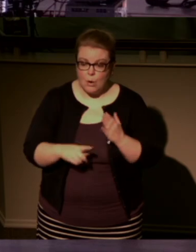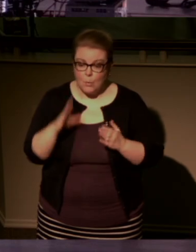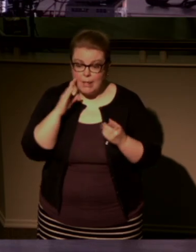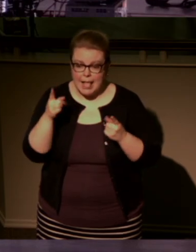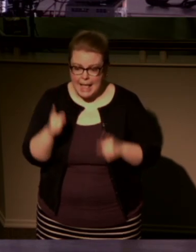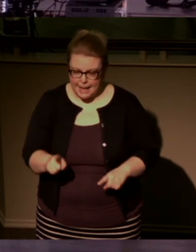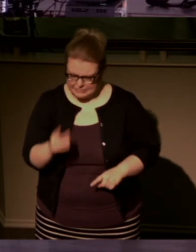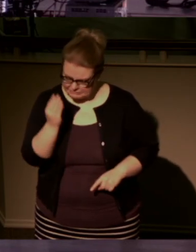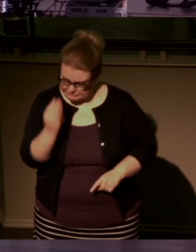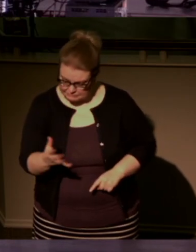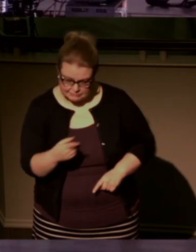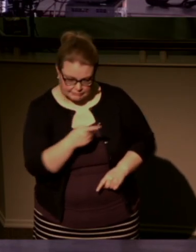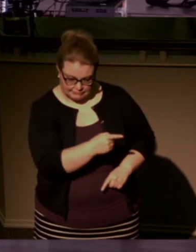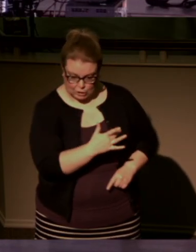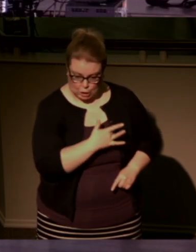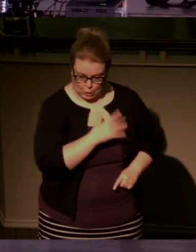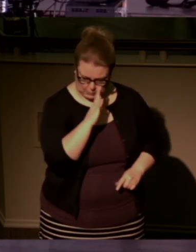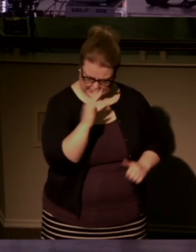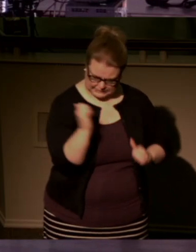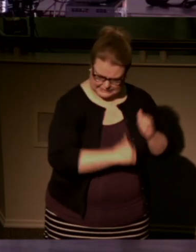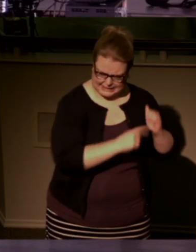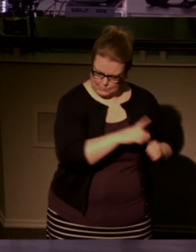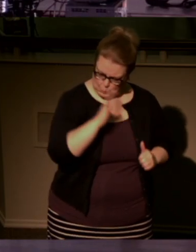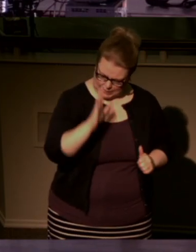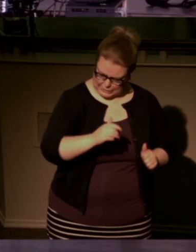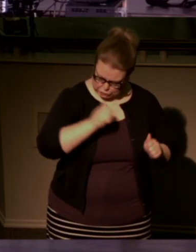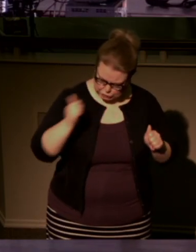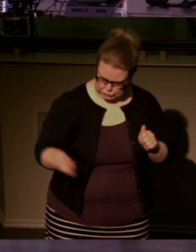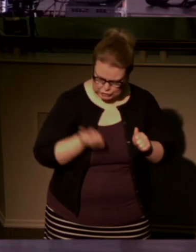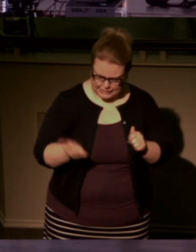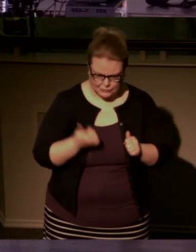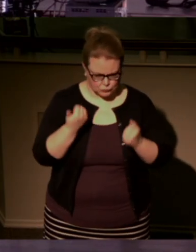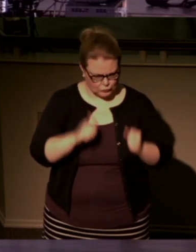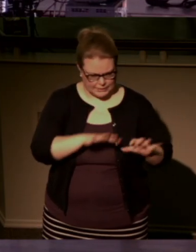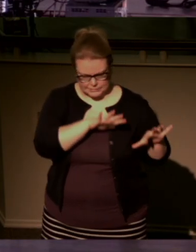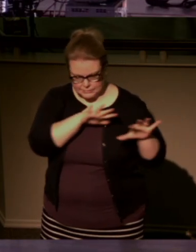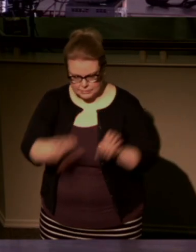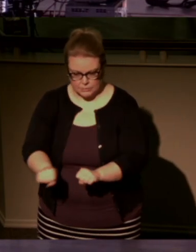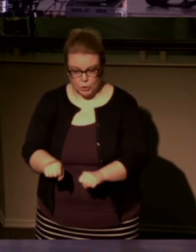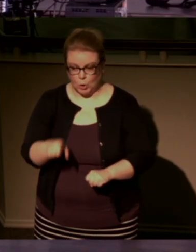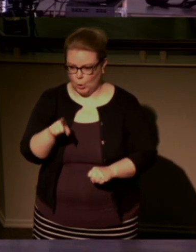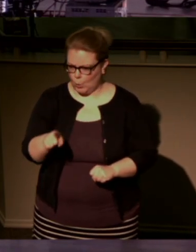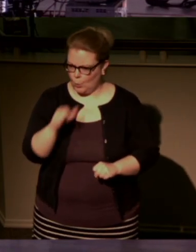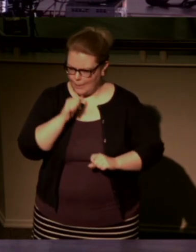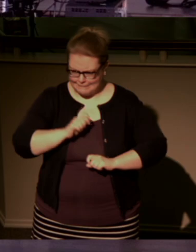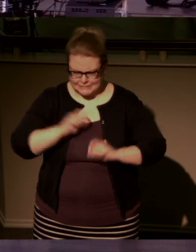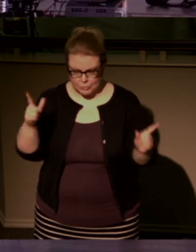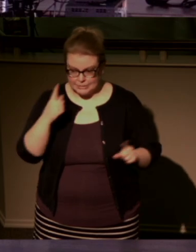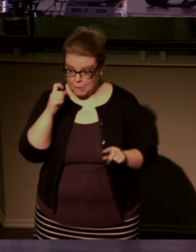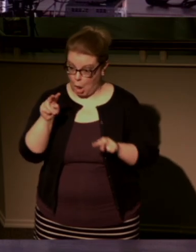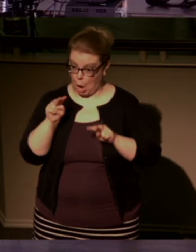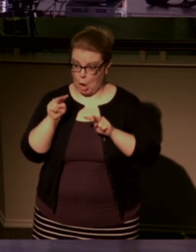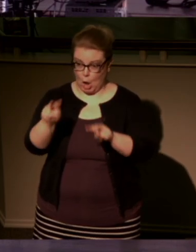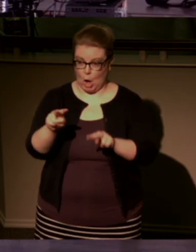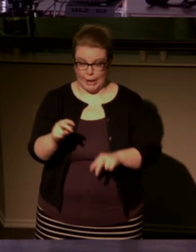harden Pharaoh's heart, so he's going to come after you. You won't be surprised when he shows up because you'll be looking that direction. You'll see his